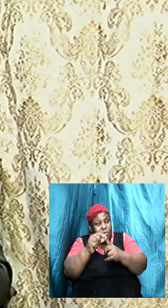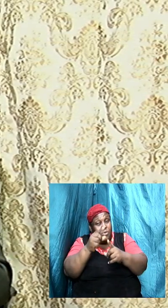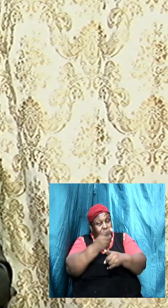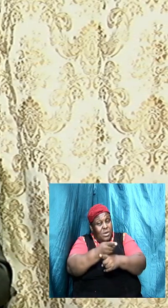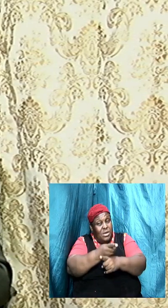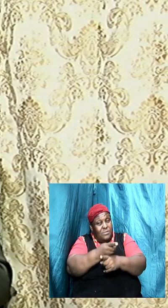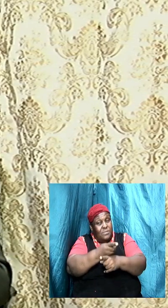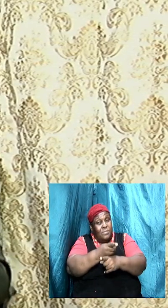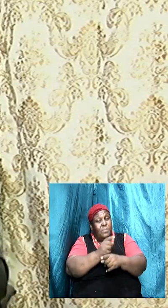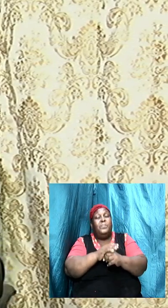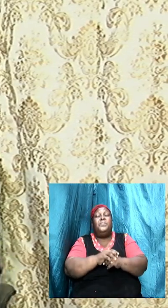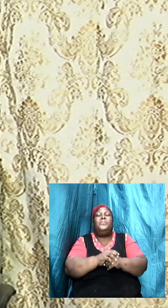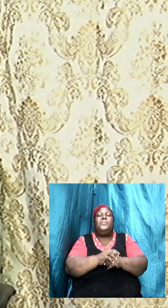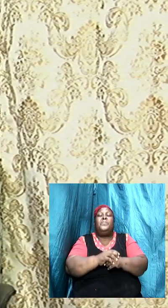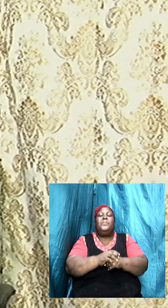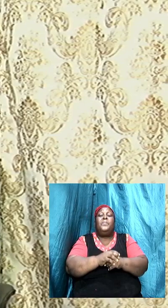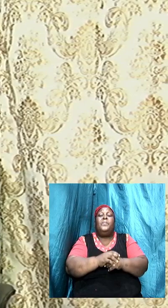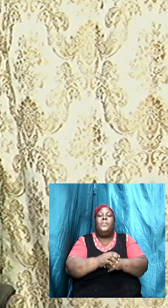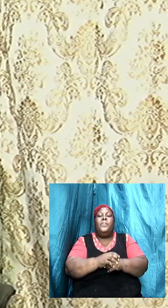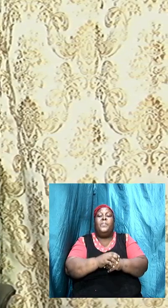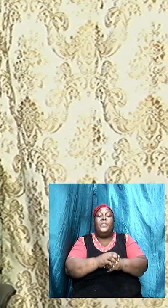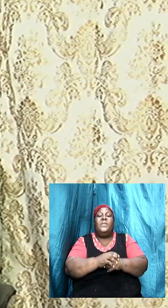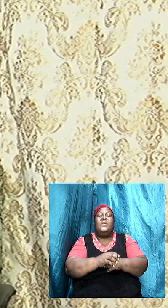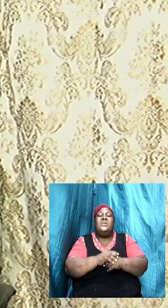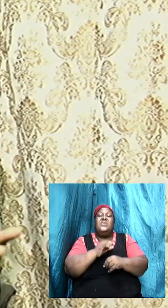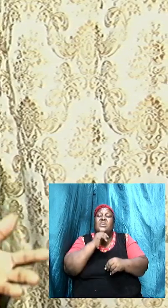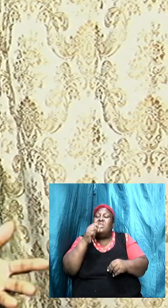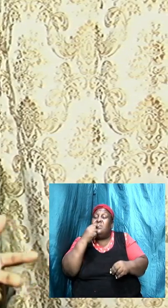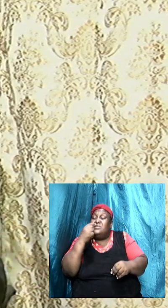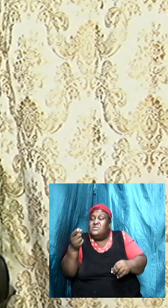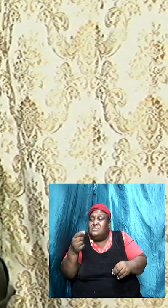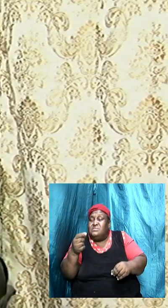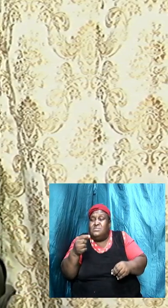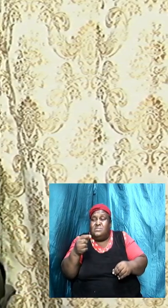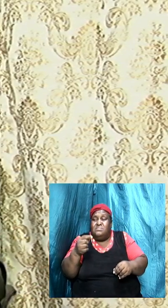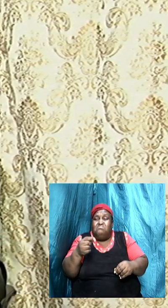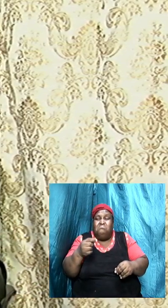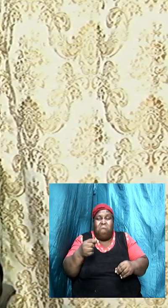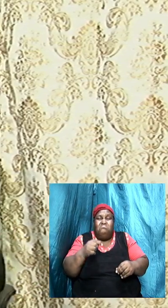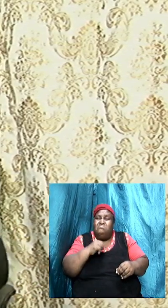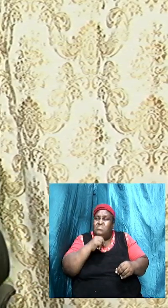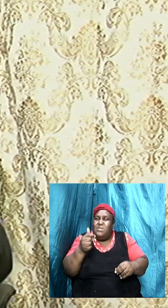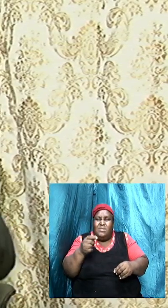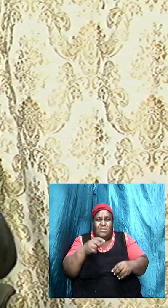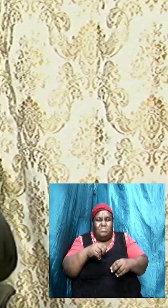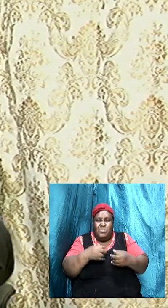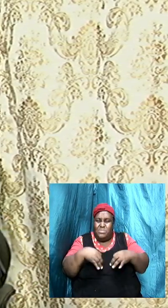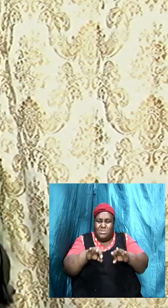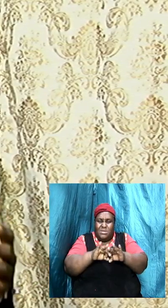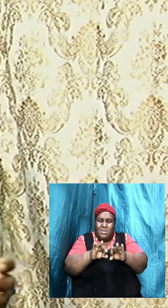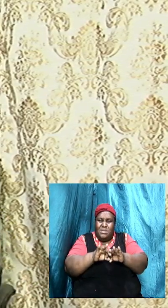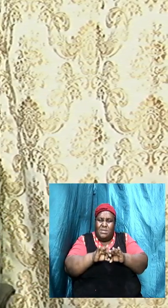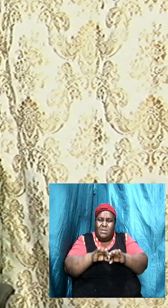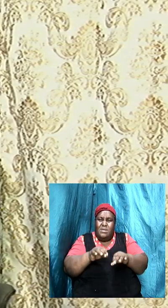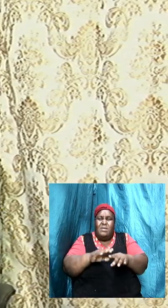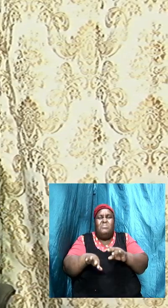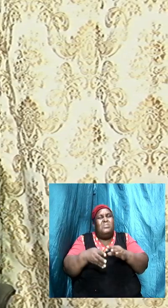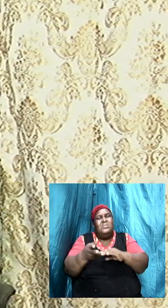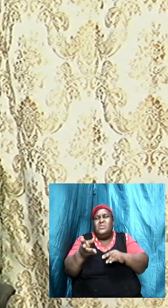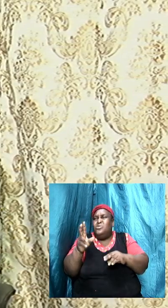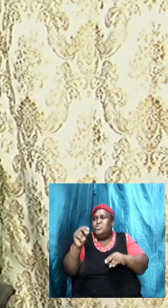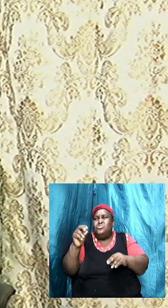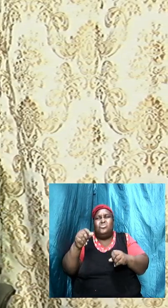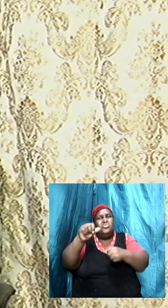It is about, and I'm not saying that all of that is not important, you know. But there is no anointing. There is